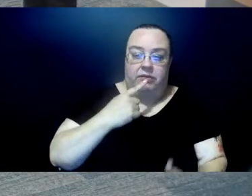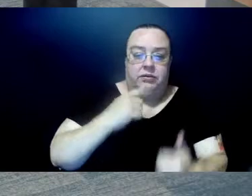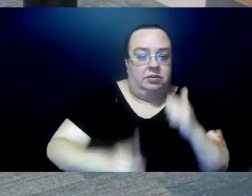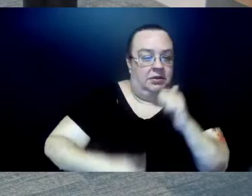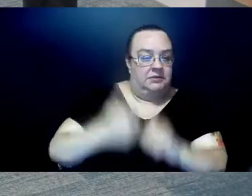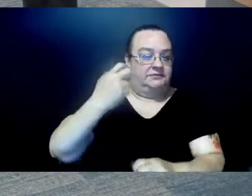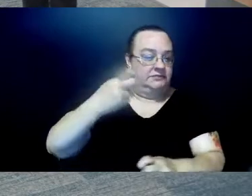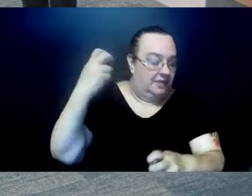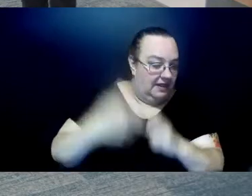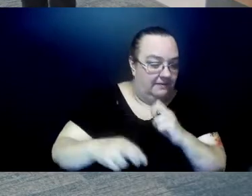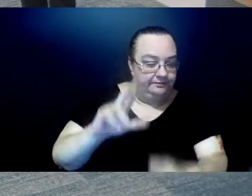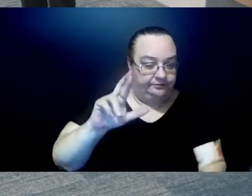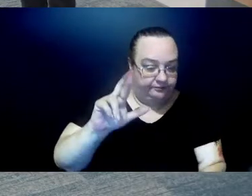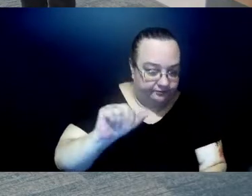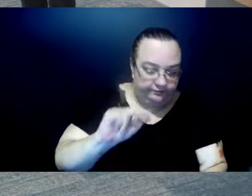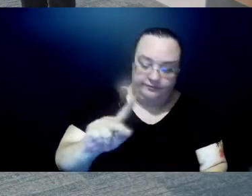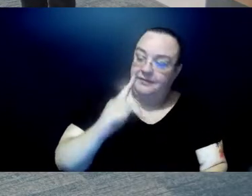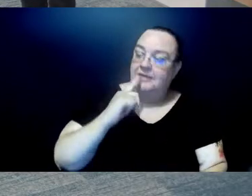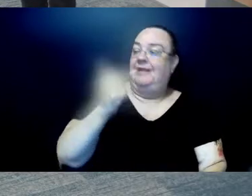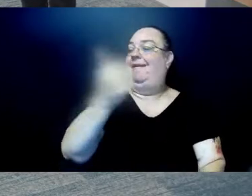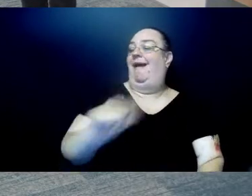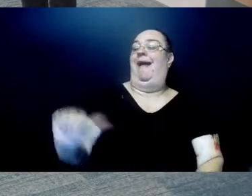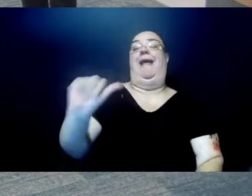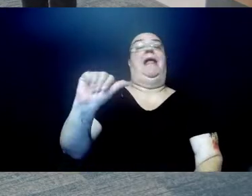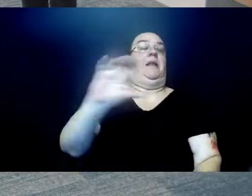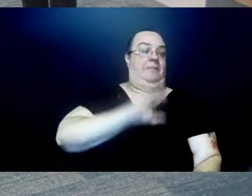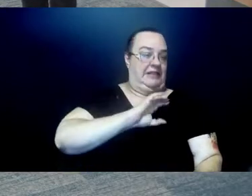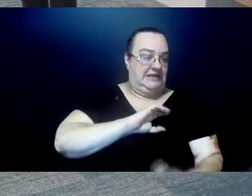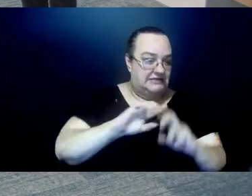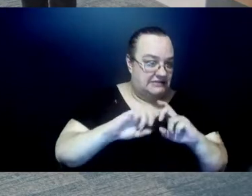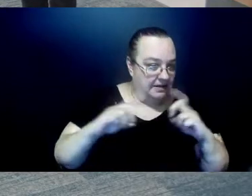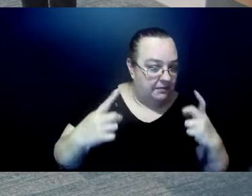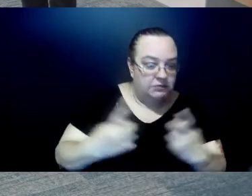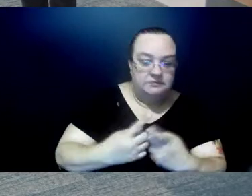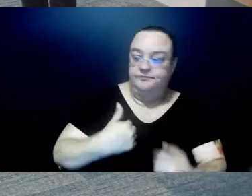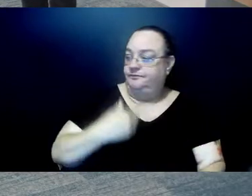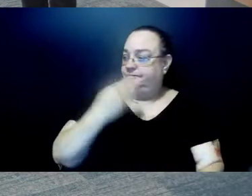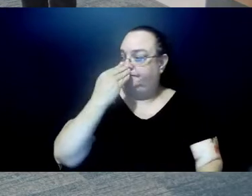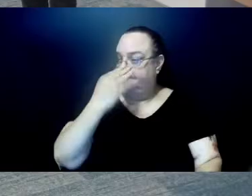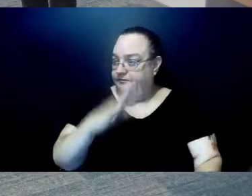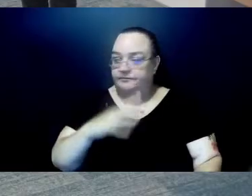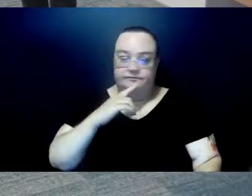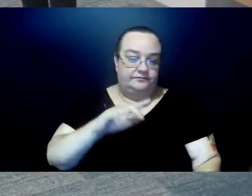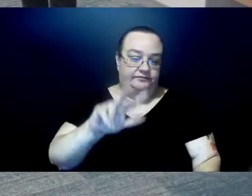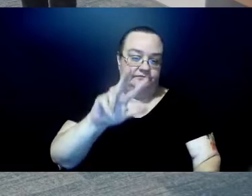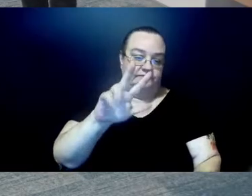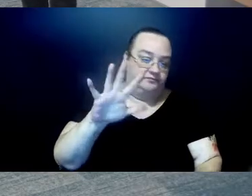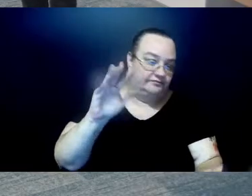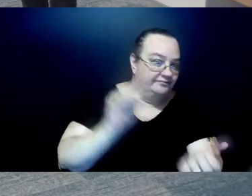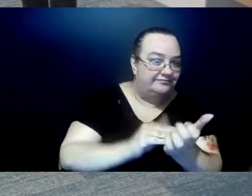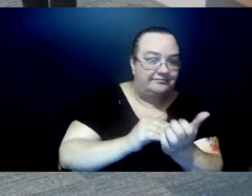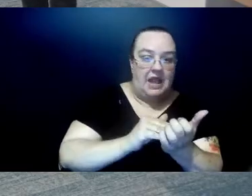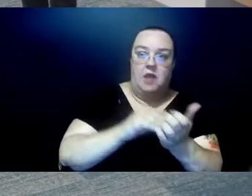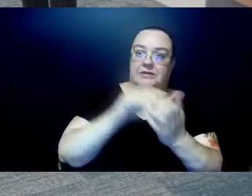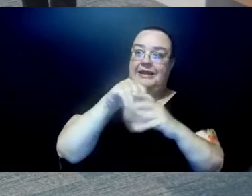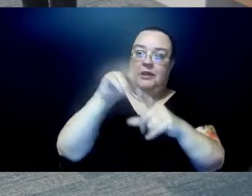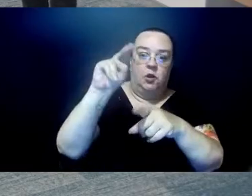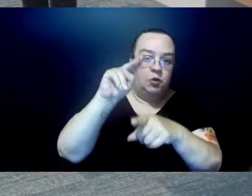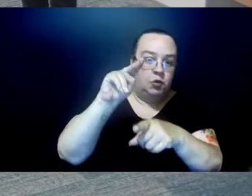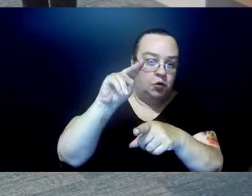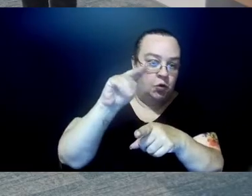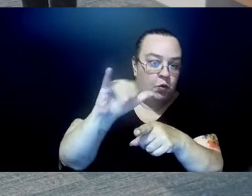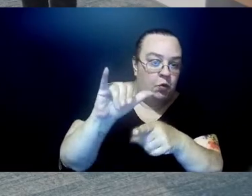police department, and I don't care whether it's the 35,000 officers of the New York City Police Department